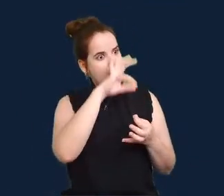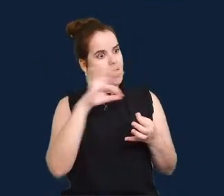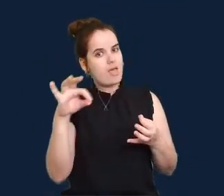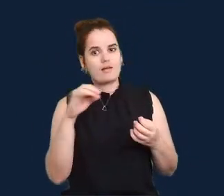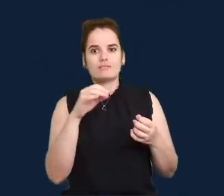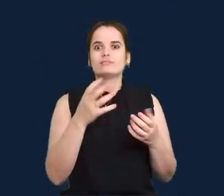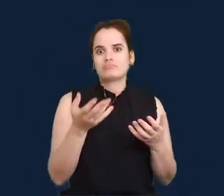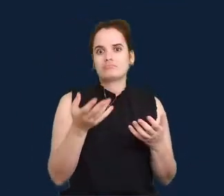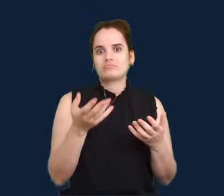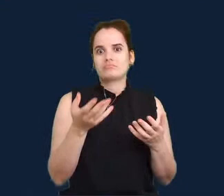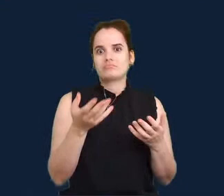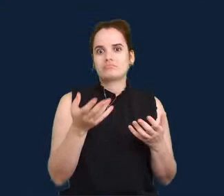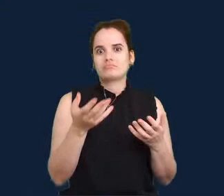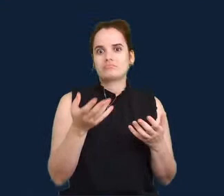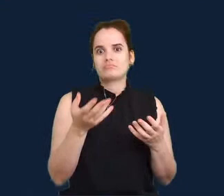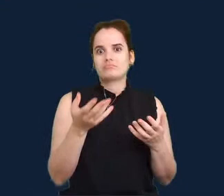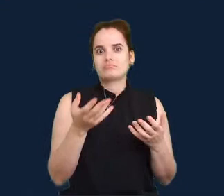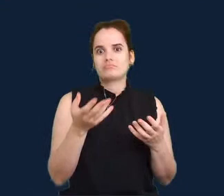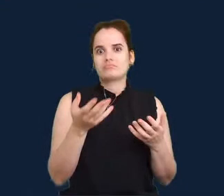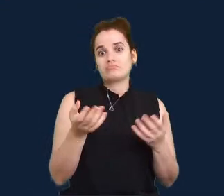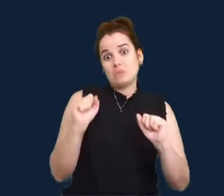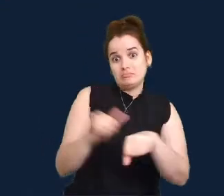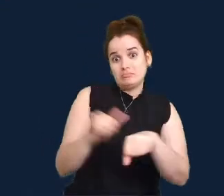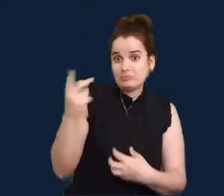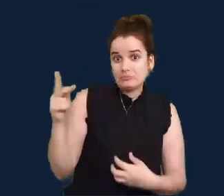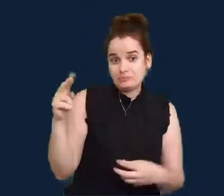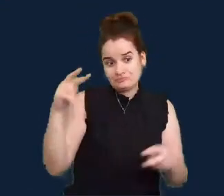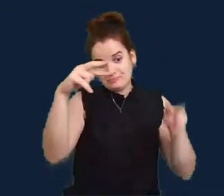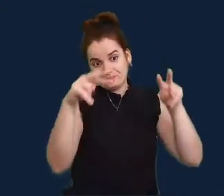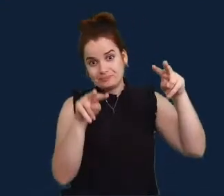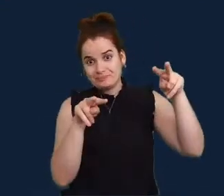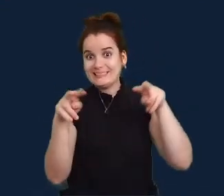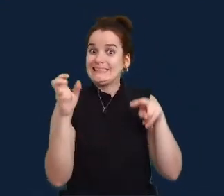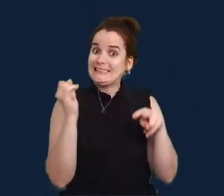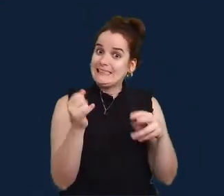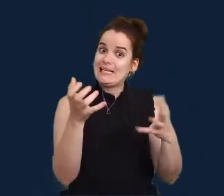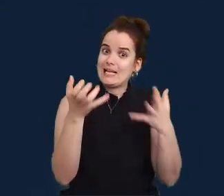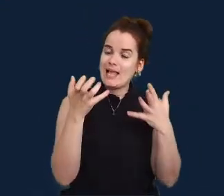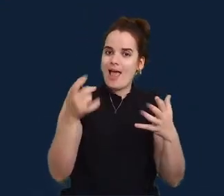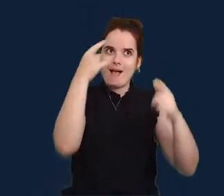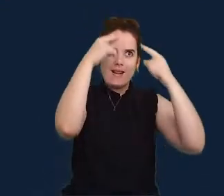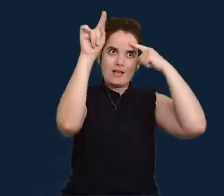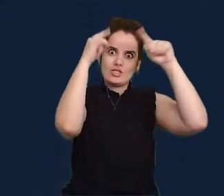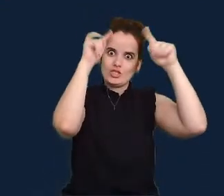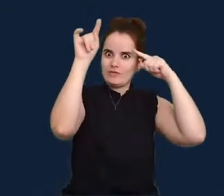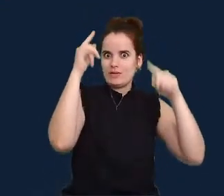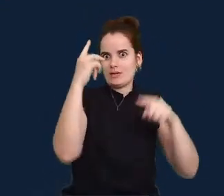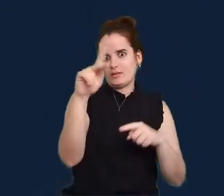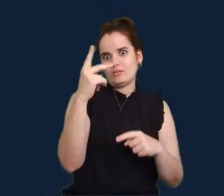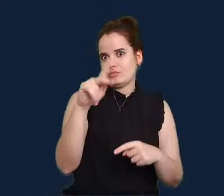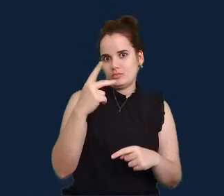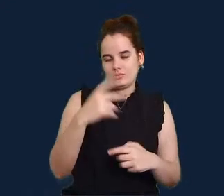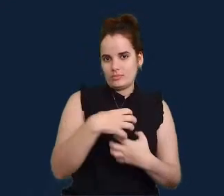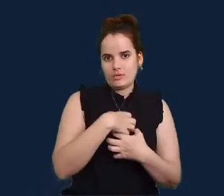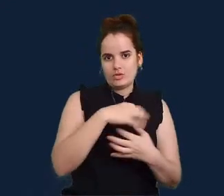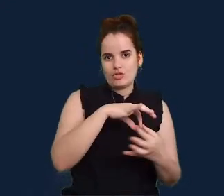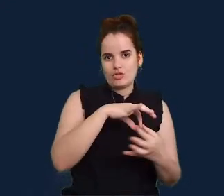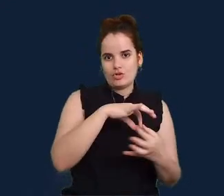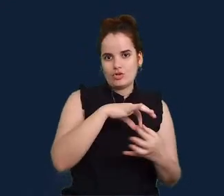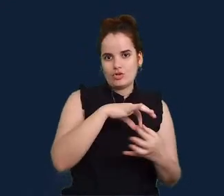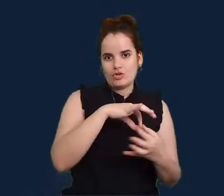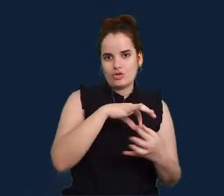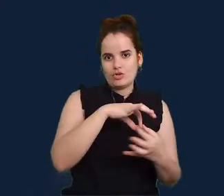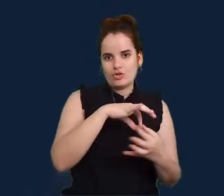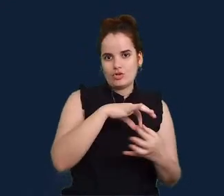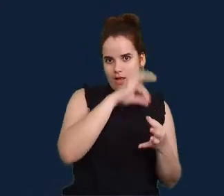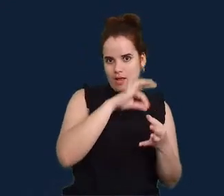if you want to do more creative things with the alt text. For example, like Gabrielle Marie, who is a database